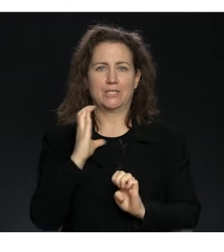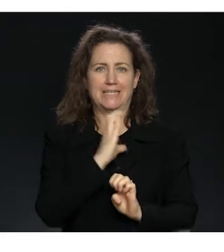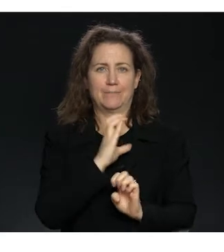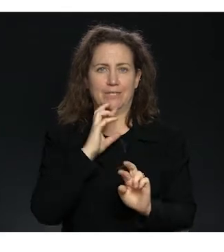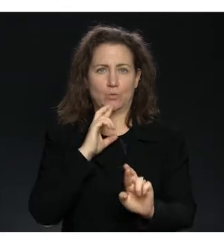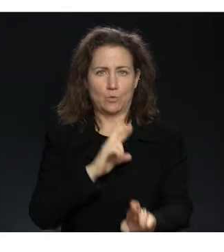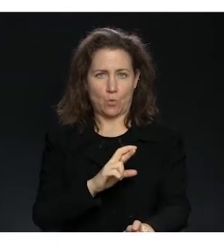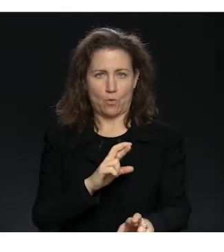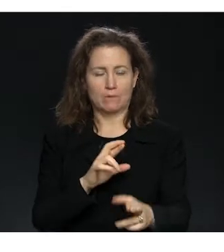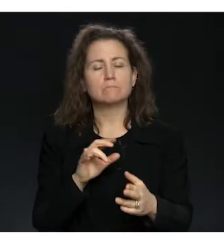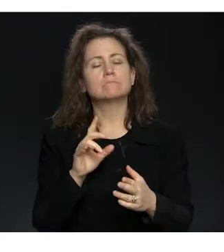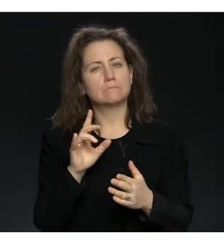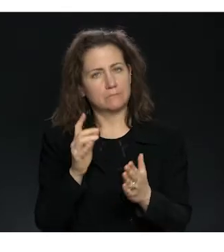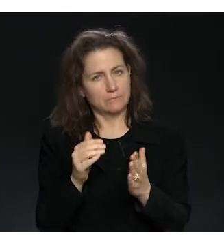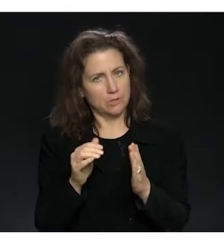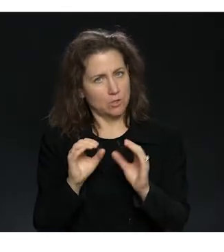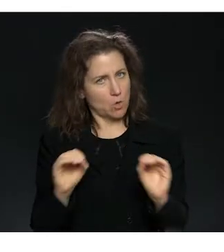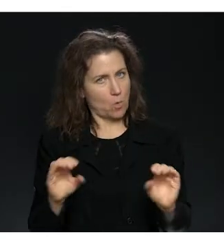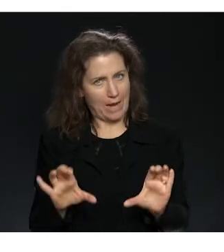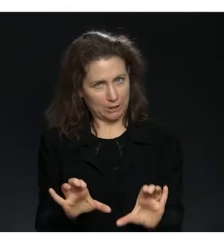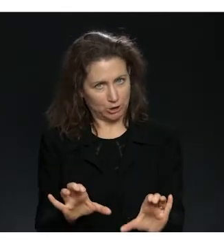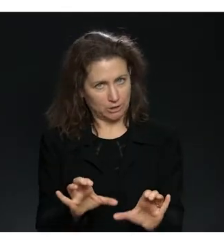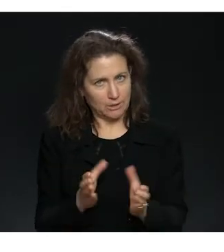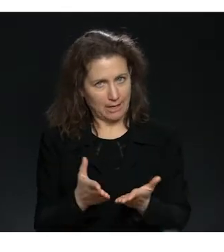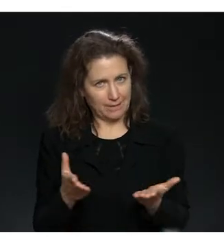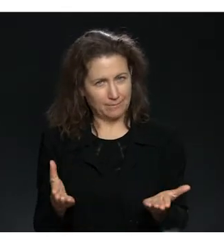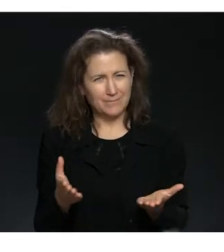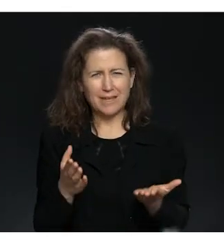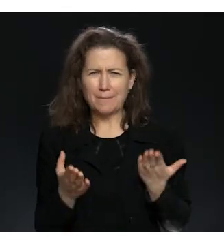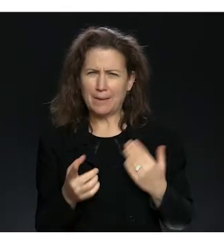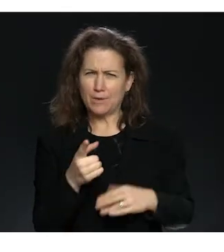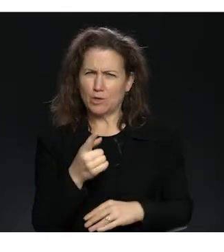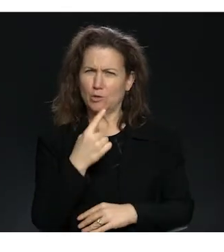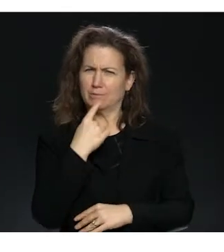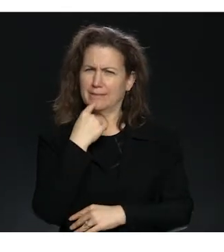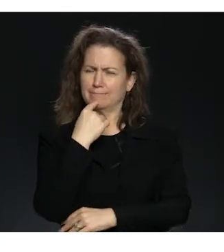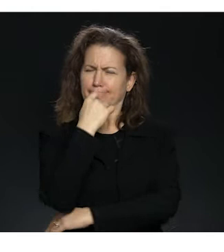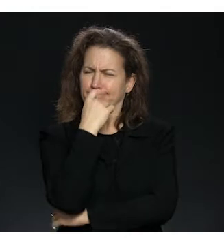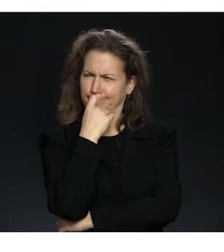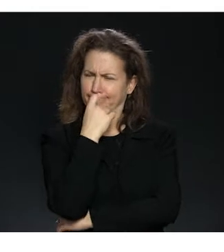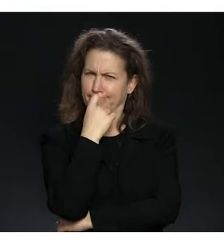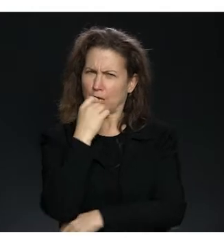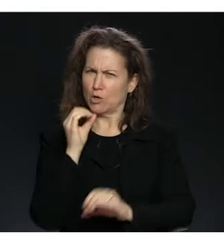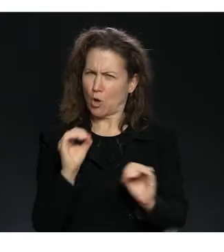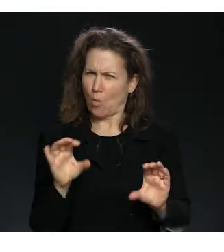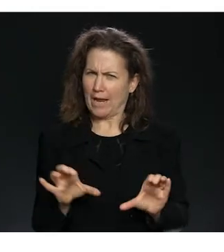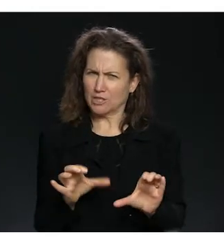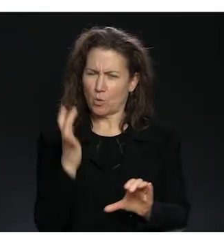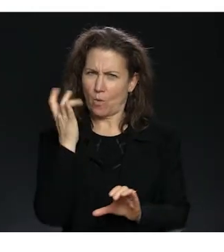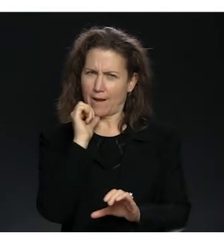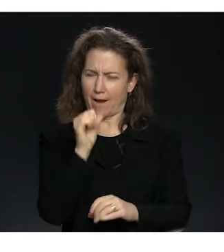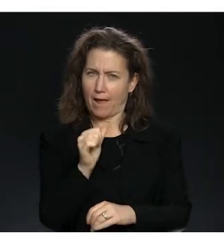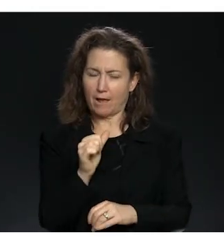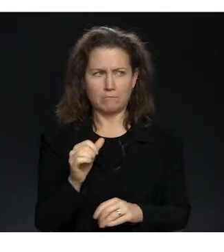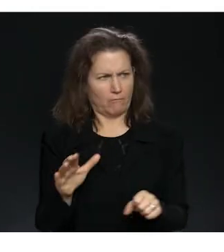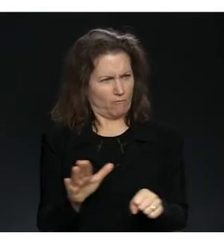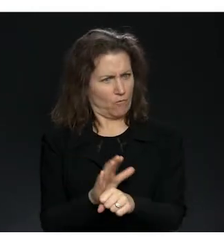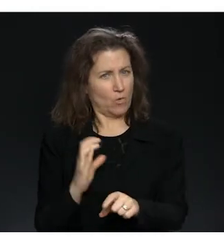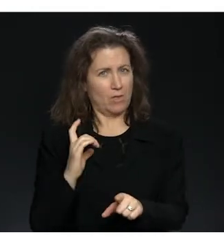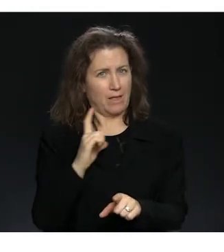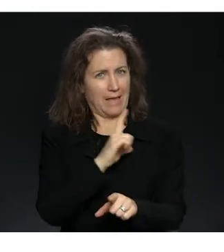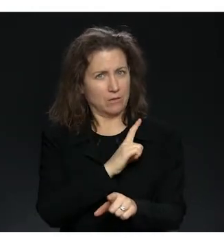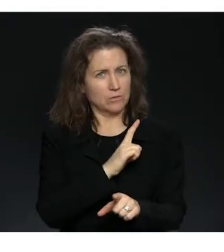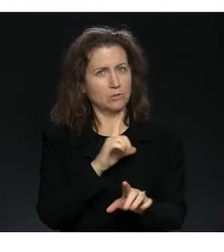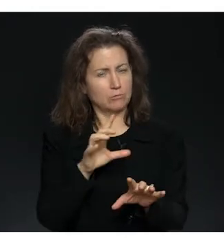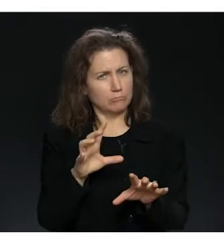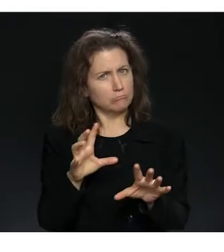action item. And you might ask, why no action? Doesn't the full council take action on recommendations from the council